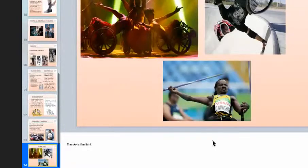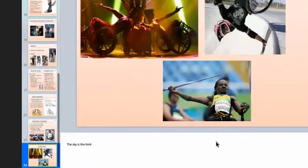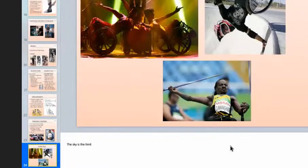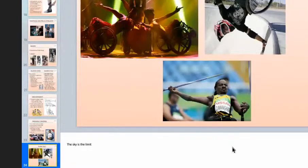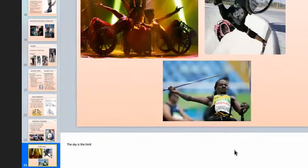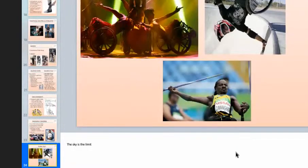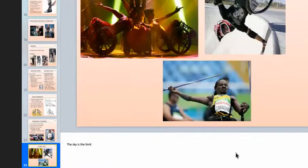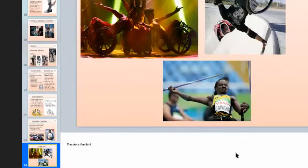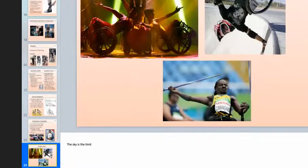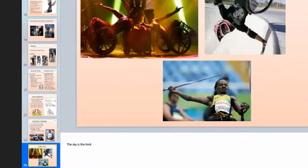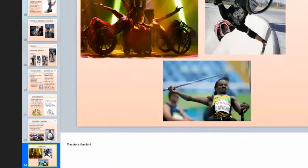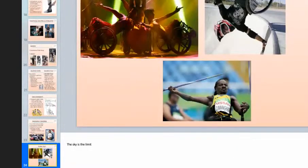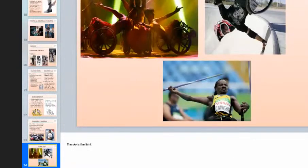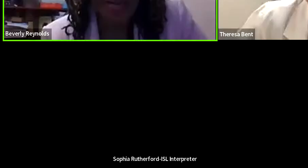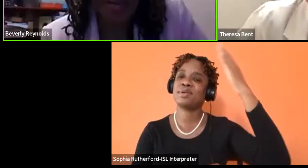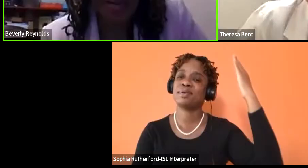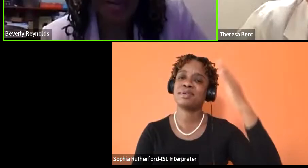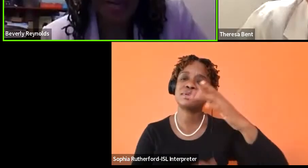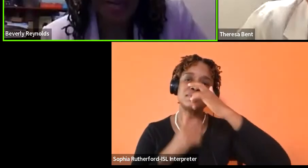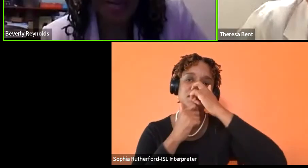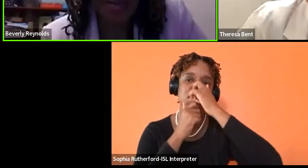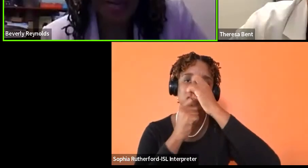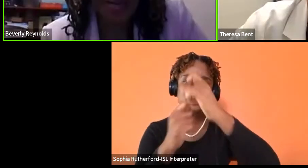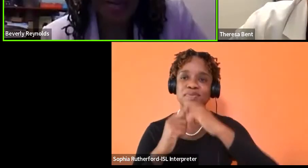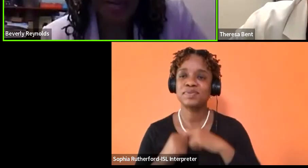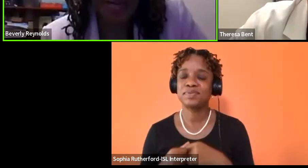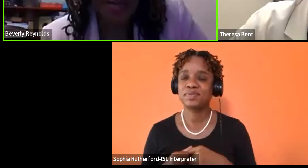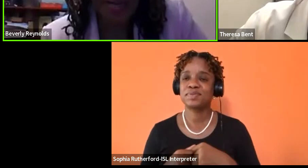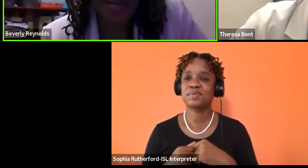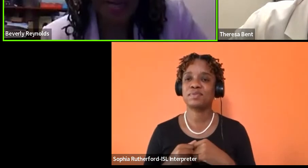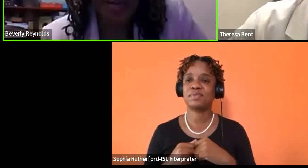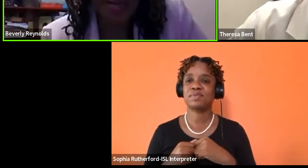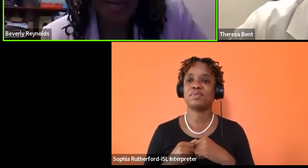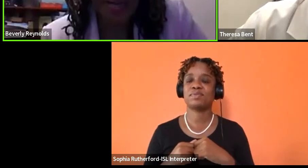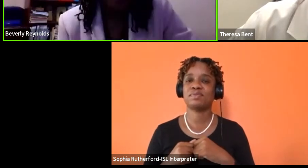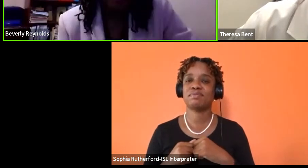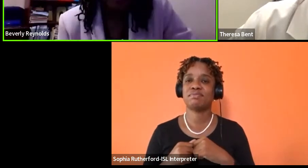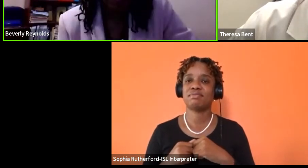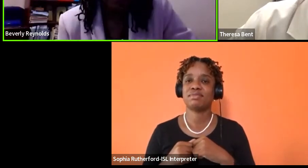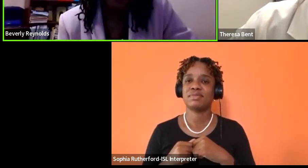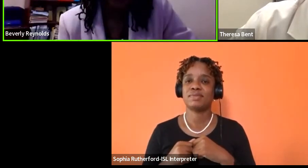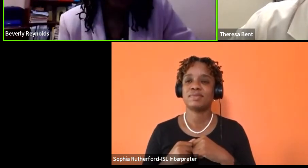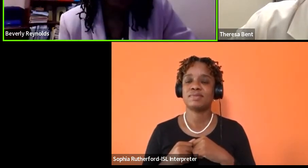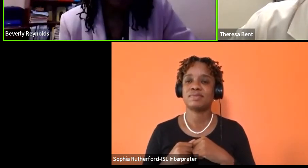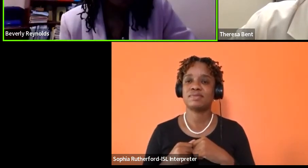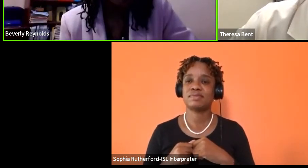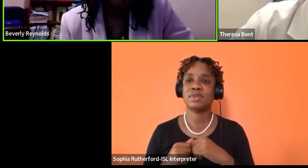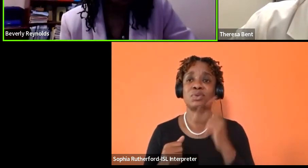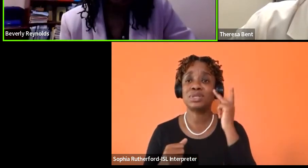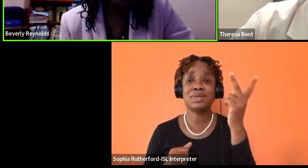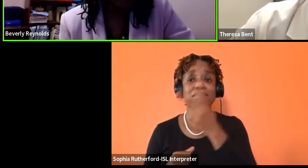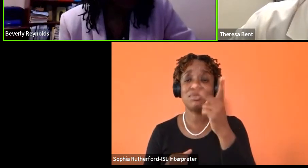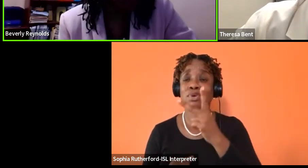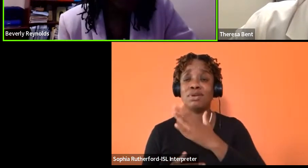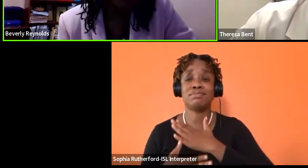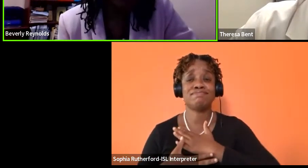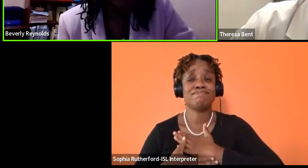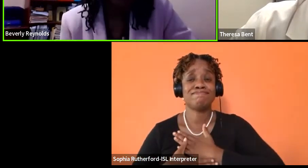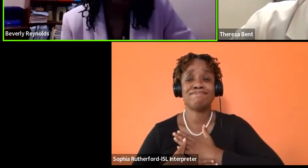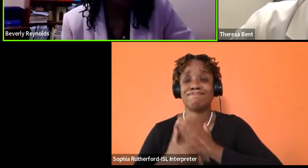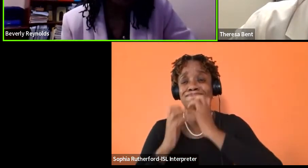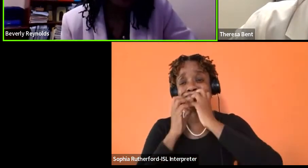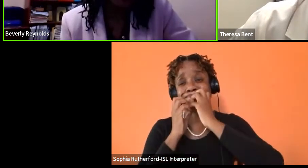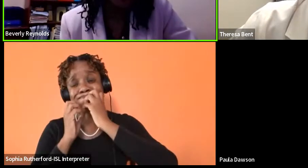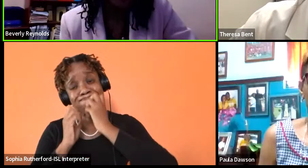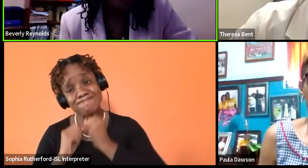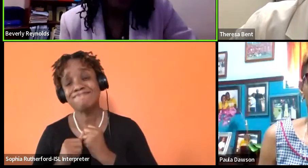very, very interesting presentations. We can see how passionate you are, both of you, about